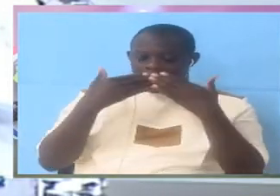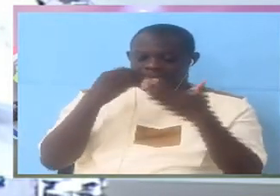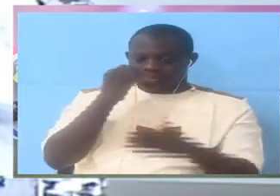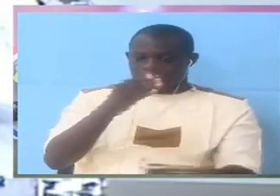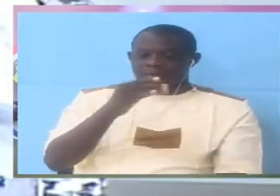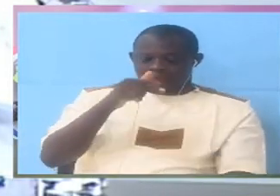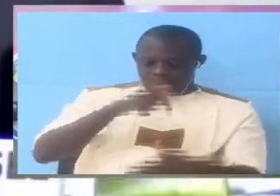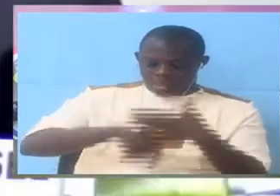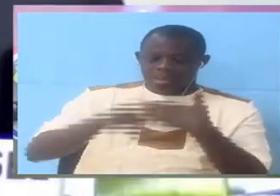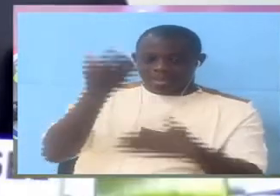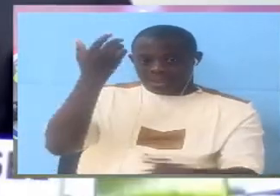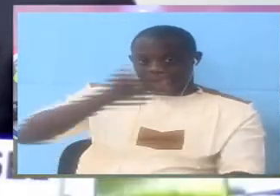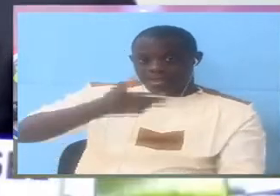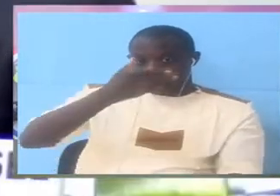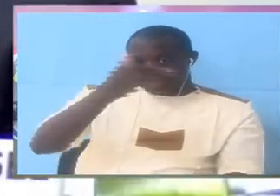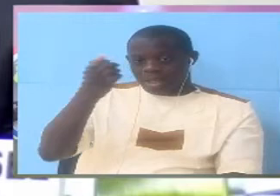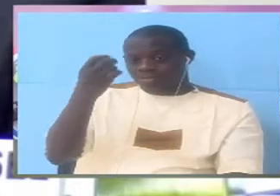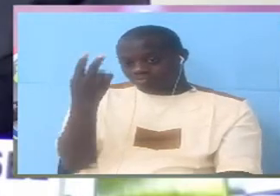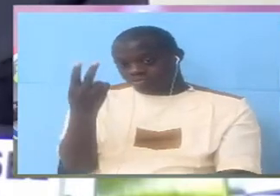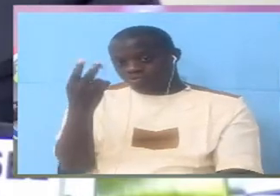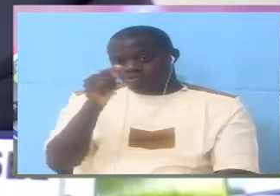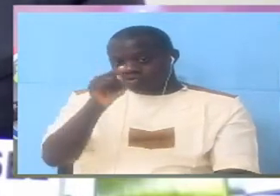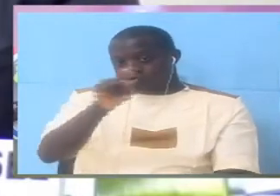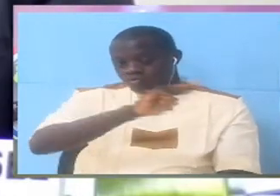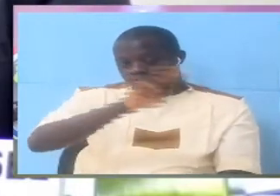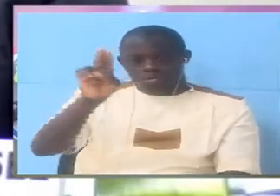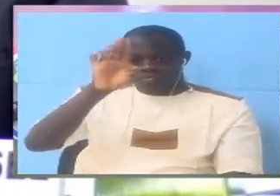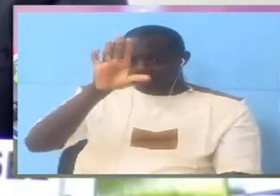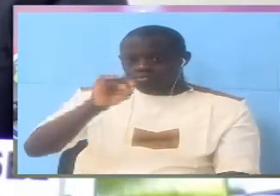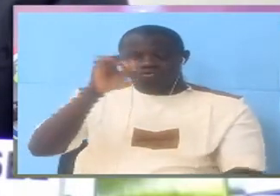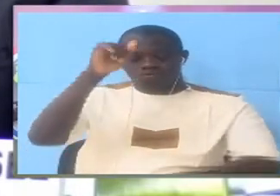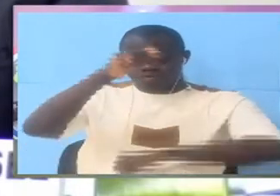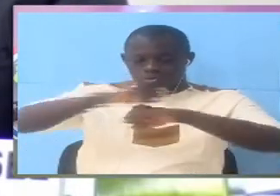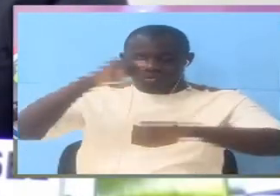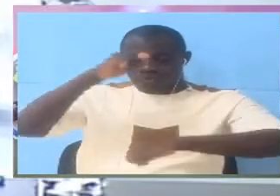1992, you would not do tortures willy-nilly. I